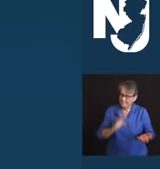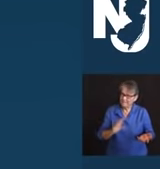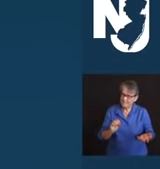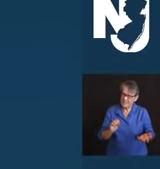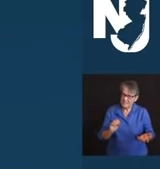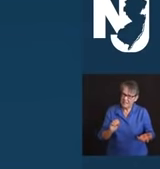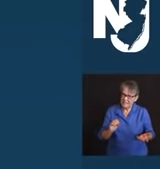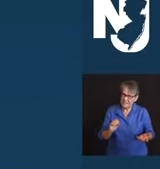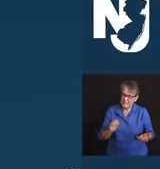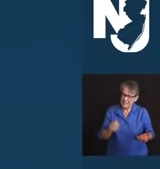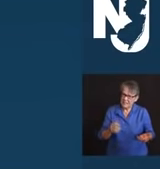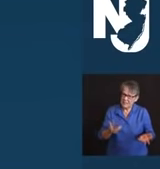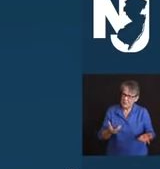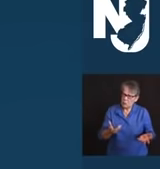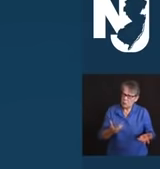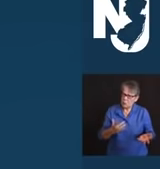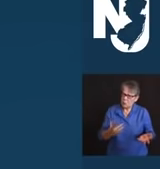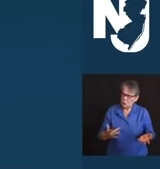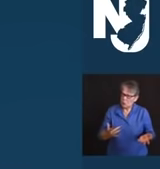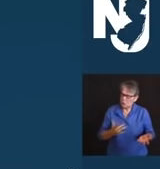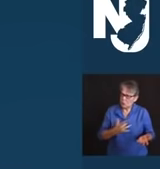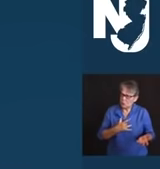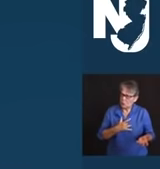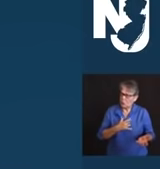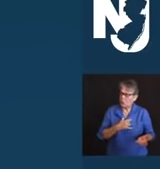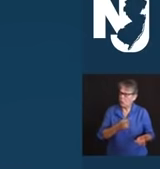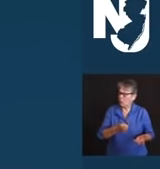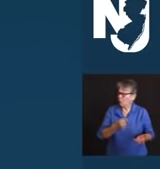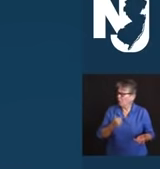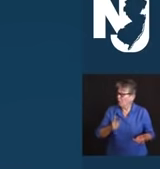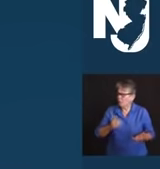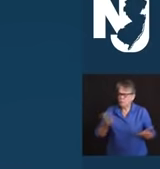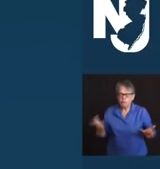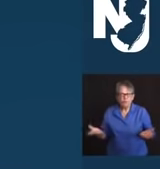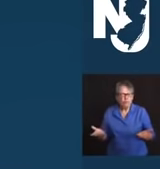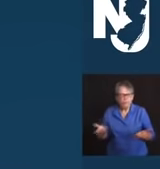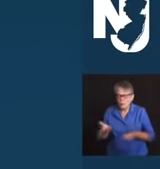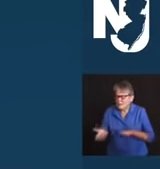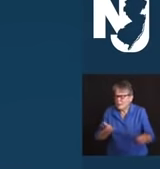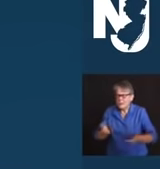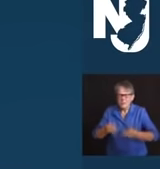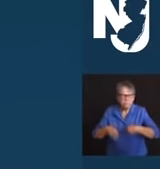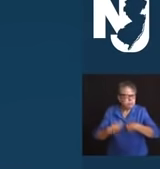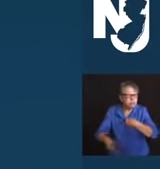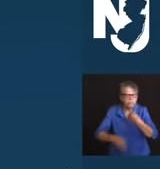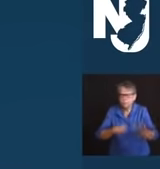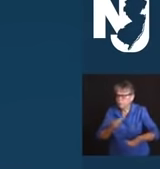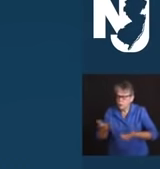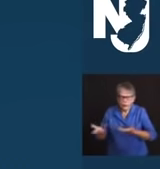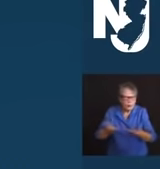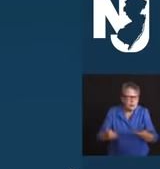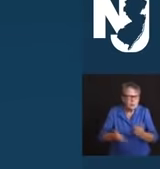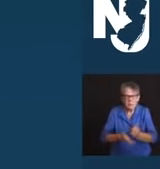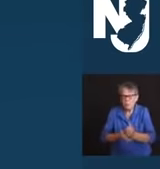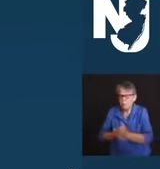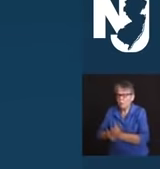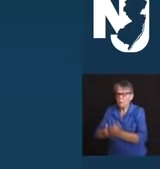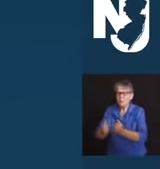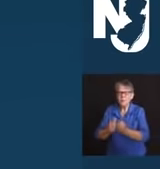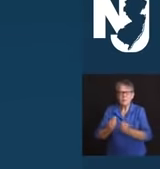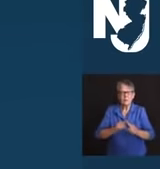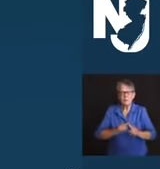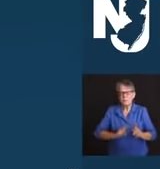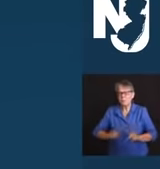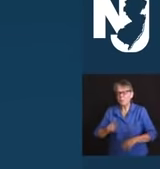Ray leaves his beloved wife, Marlise, his sons Ramon Jr. and Emilio, 9